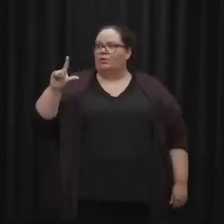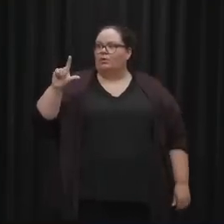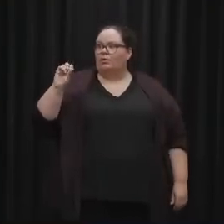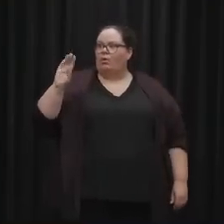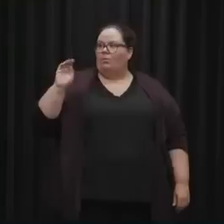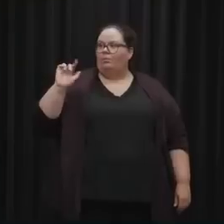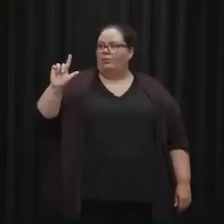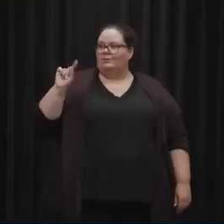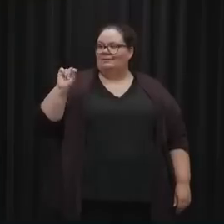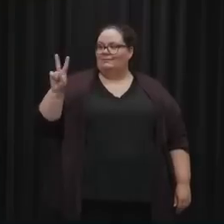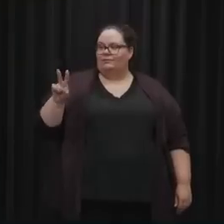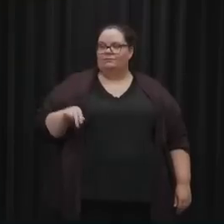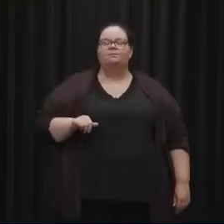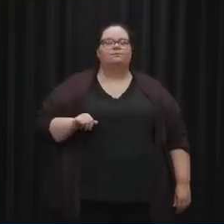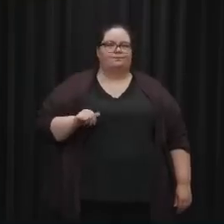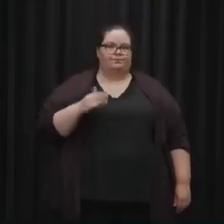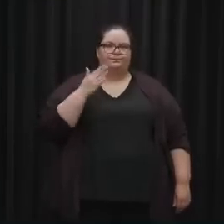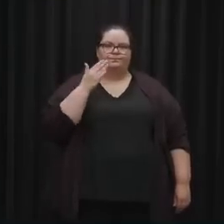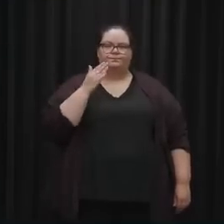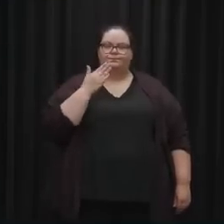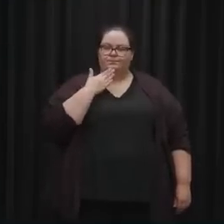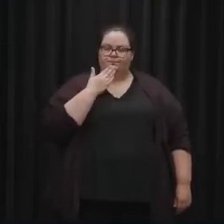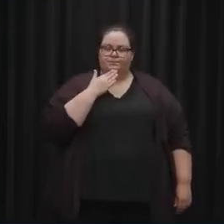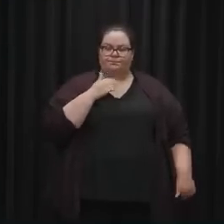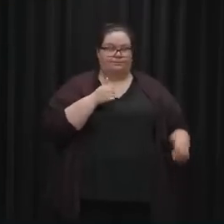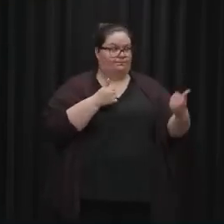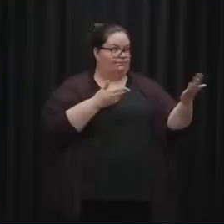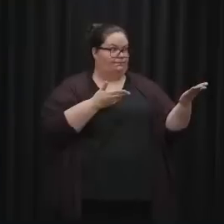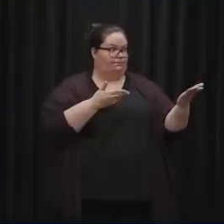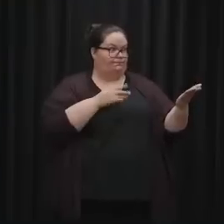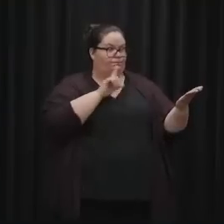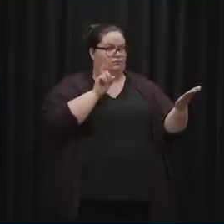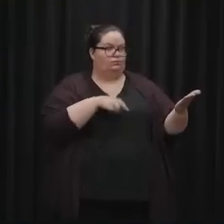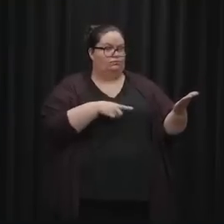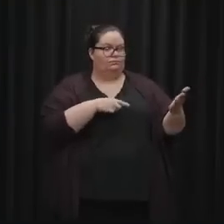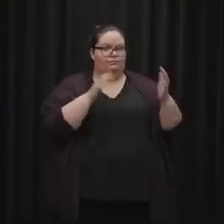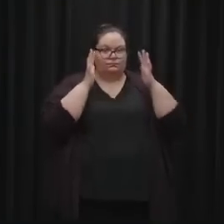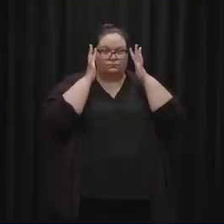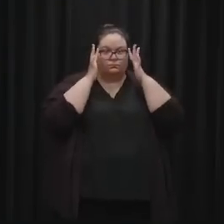TV. Yes, thank you. My question is for the Premier.